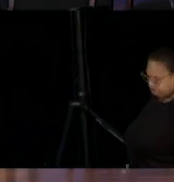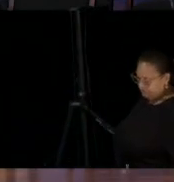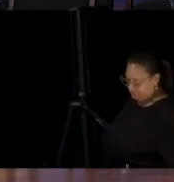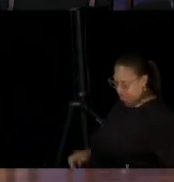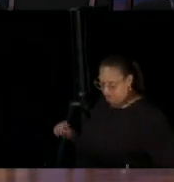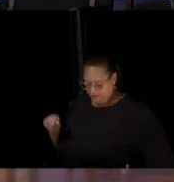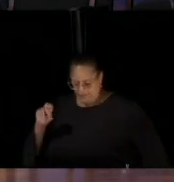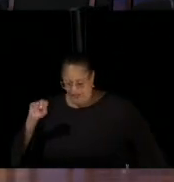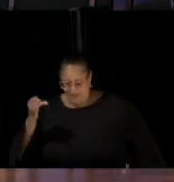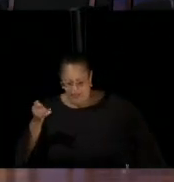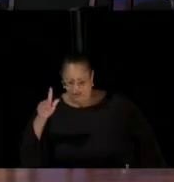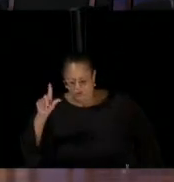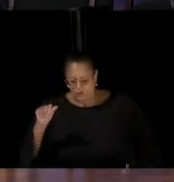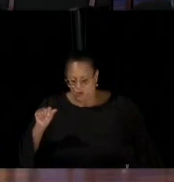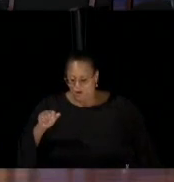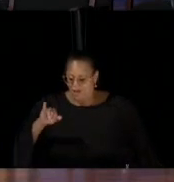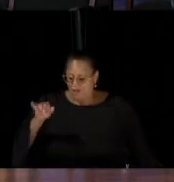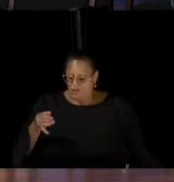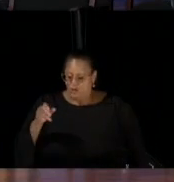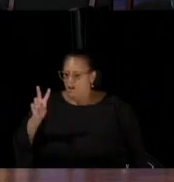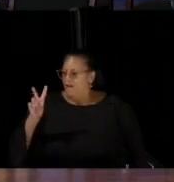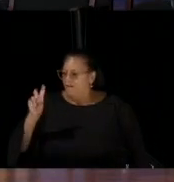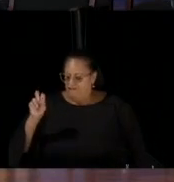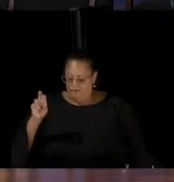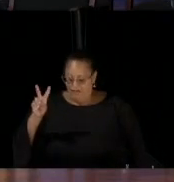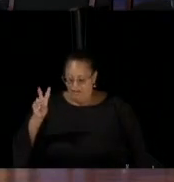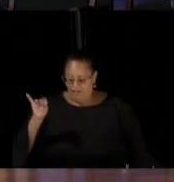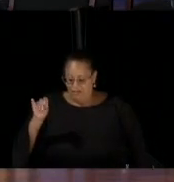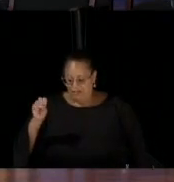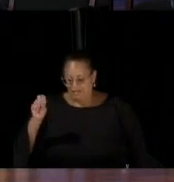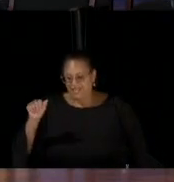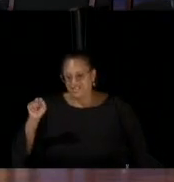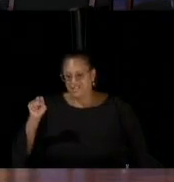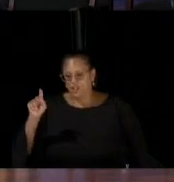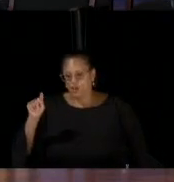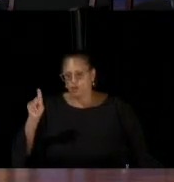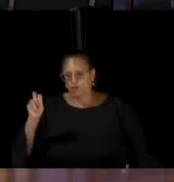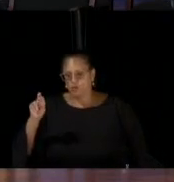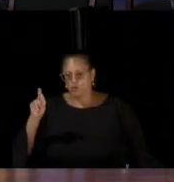Angel Jesus Viveros Santa Cruz.